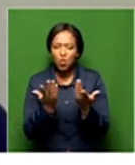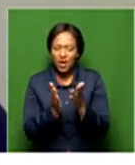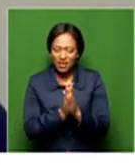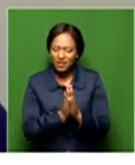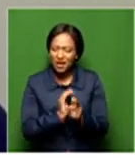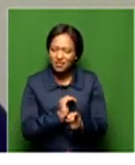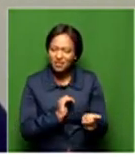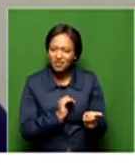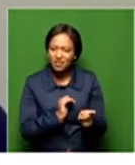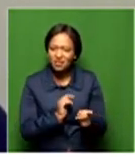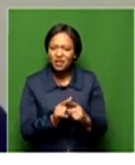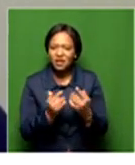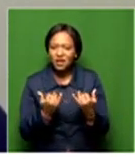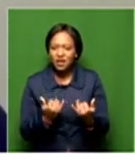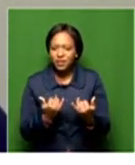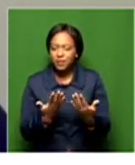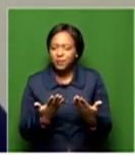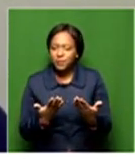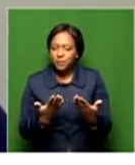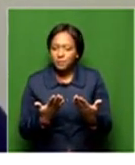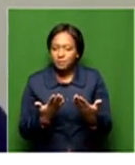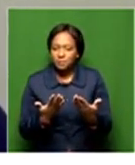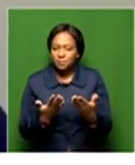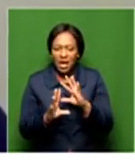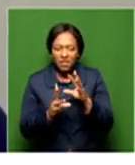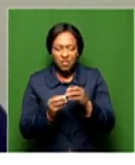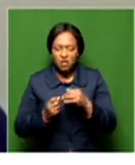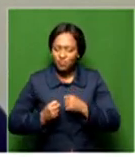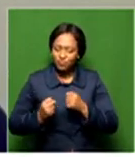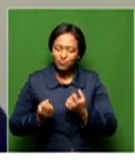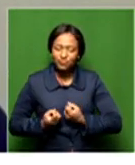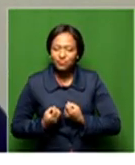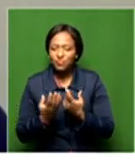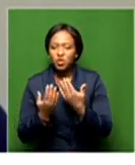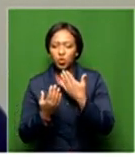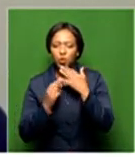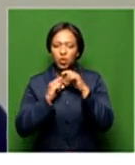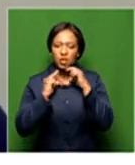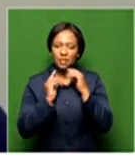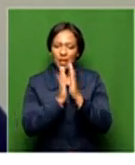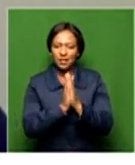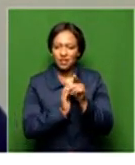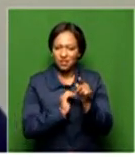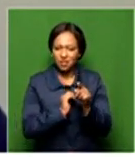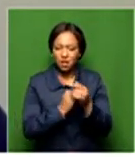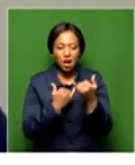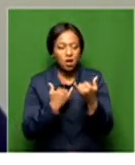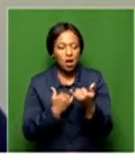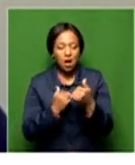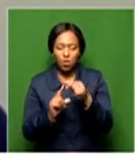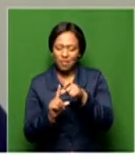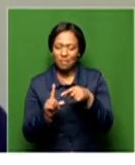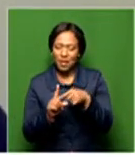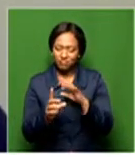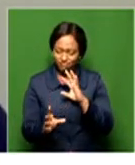And we actually surrender everything to him. He is now the person who's the